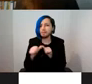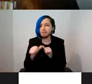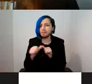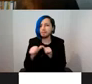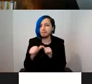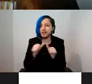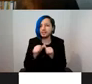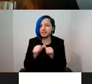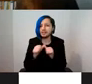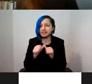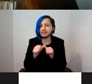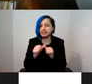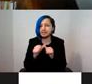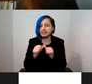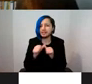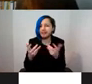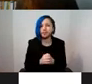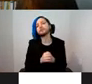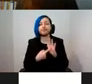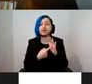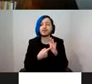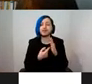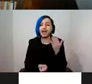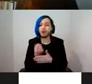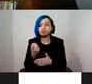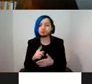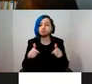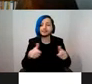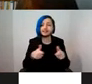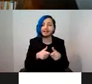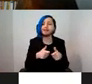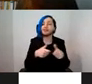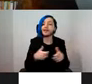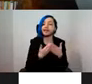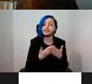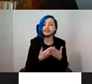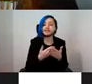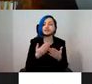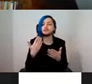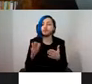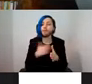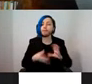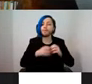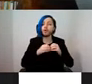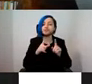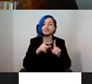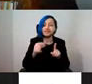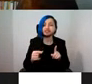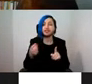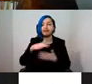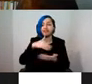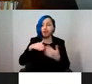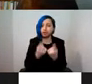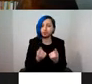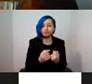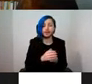The key outputs are a set of case studies on born digital and hybrid objects, a report aligning the recommendations for future